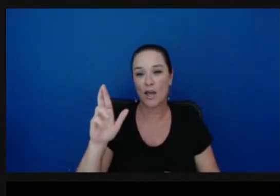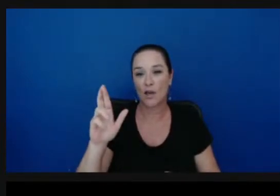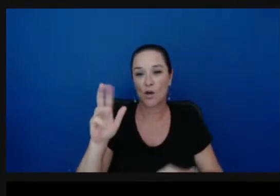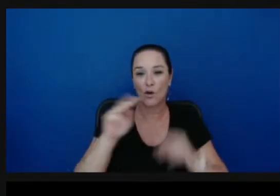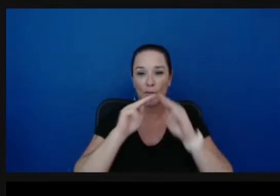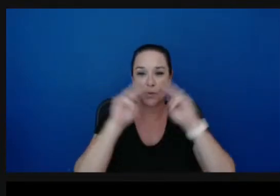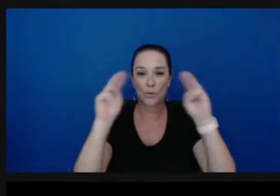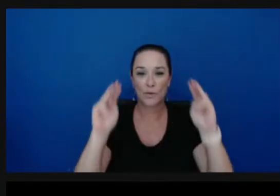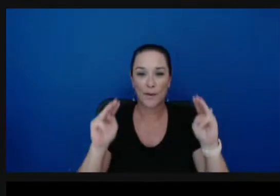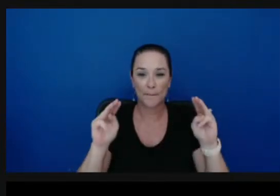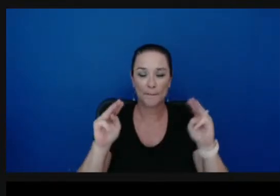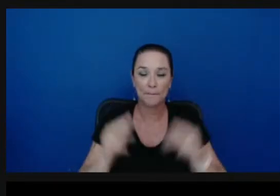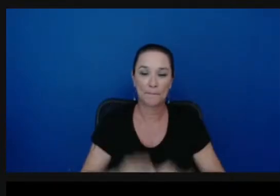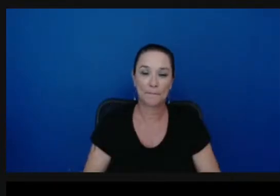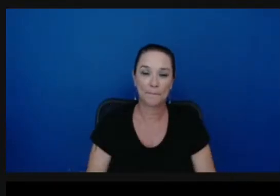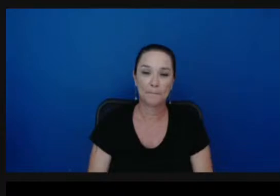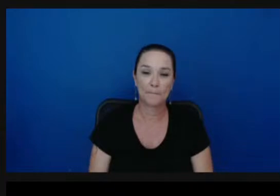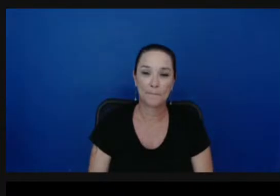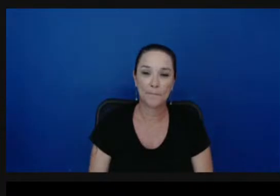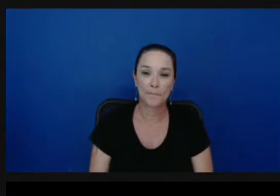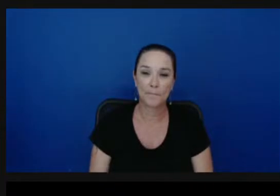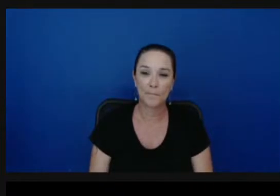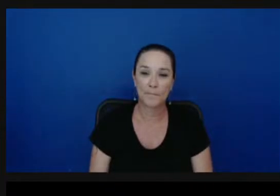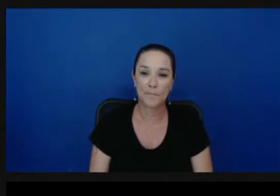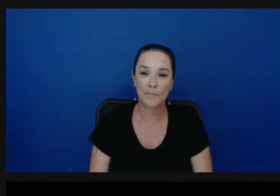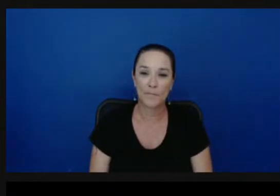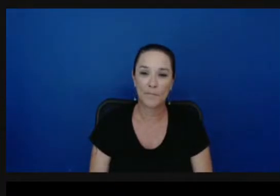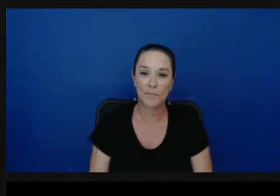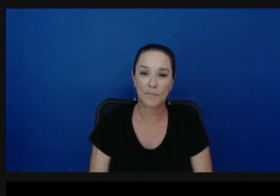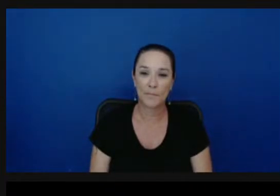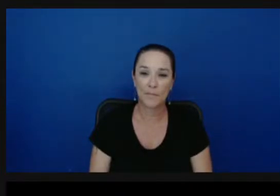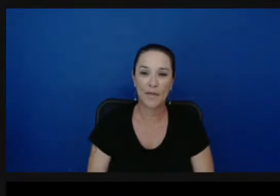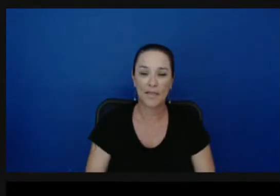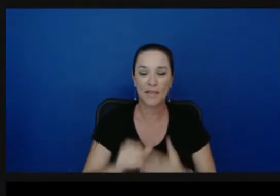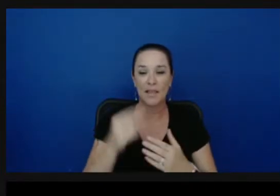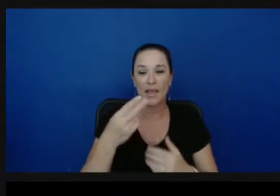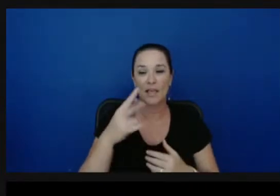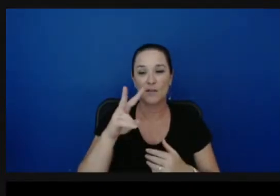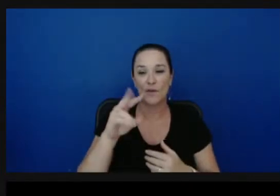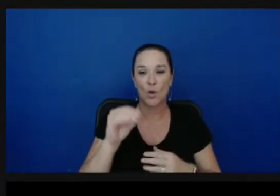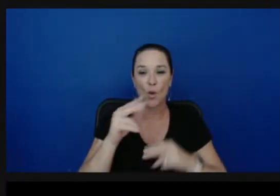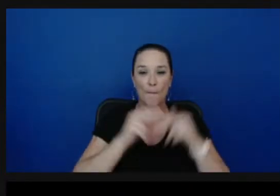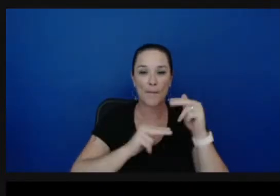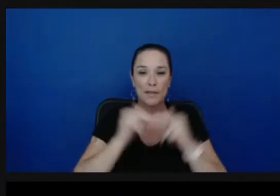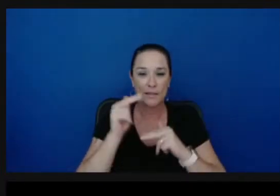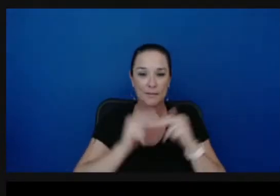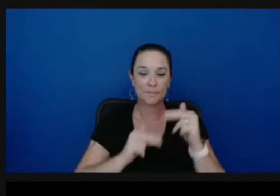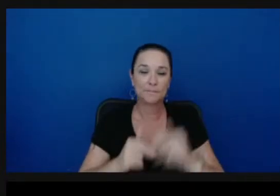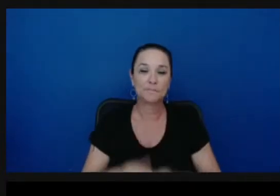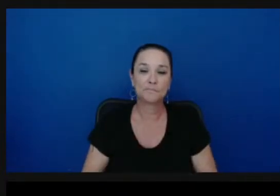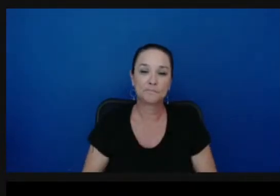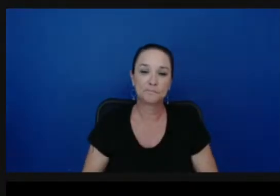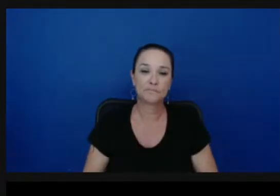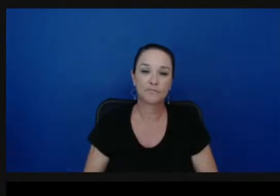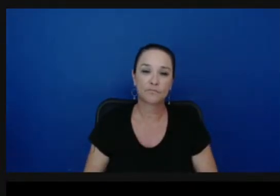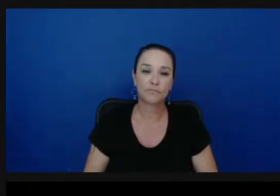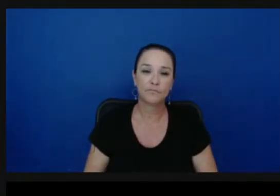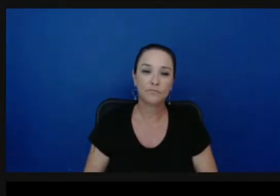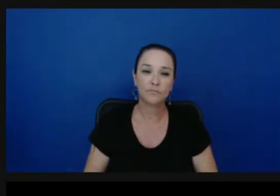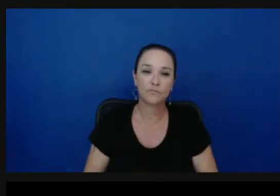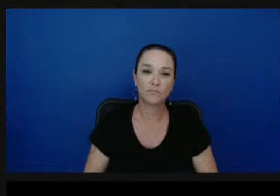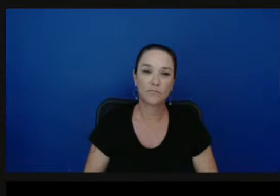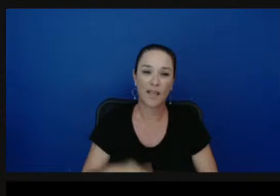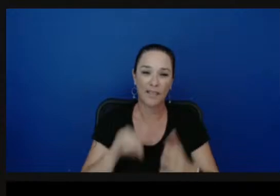Museum. Well, it's not really that. That's the building attached to that, the HBO building at the summit, Volcano building, which is the one being